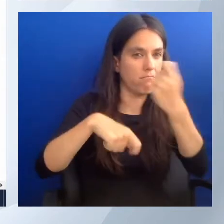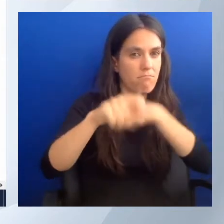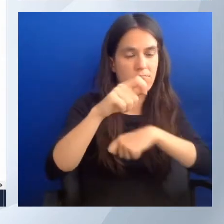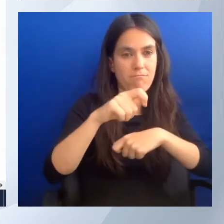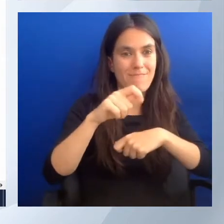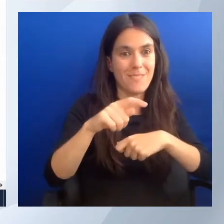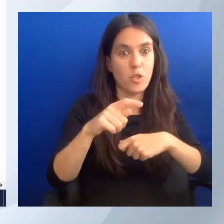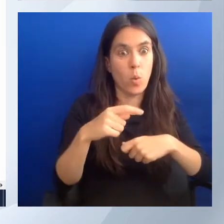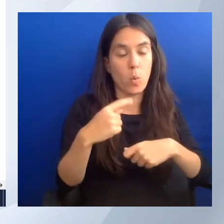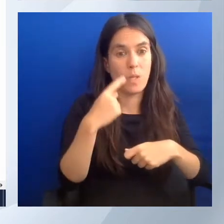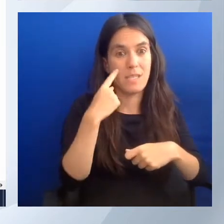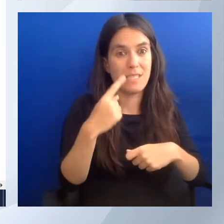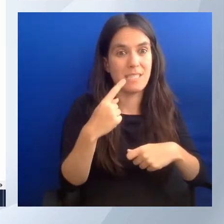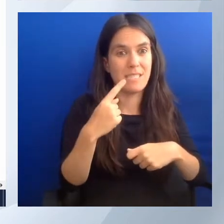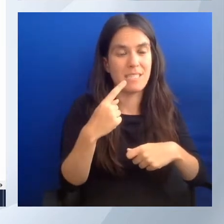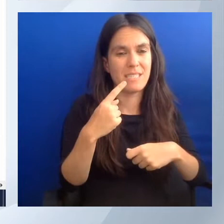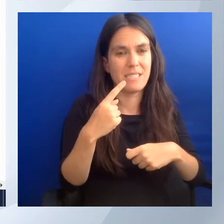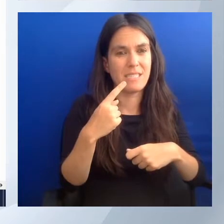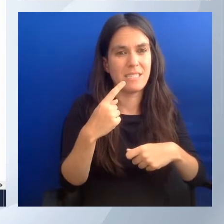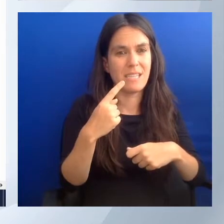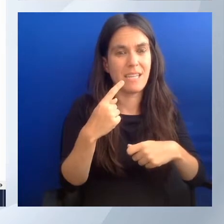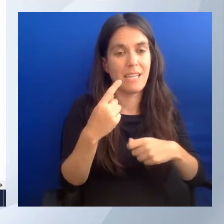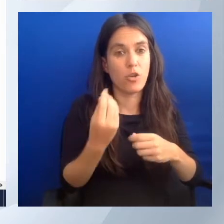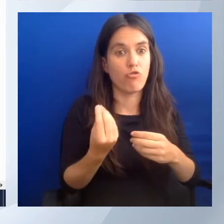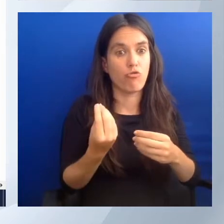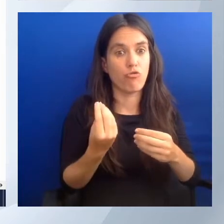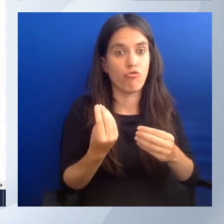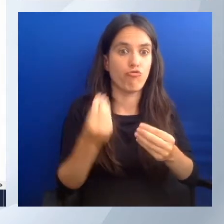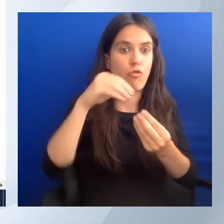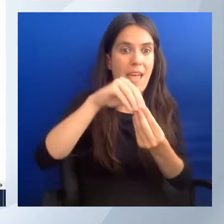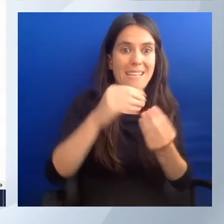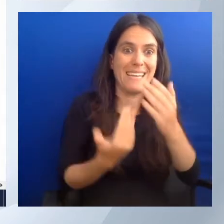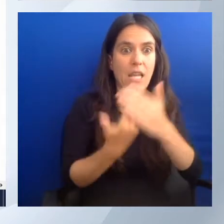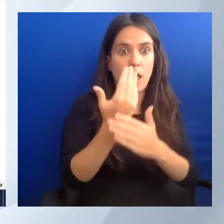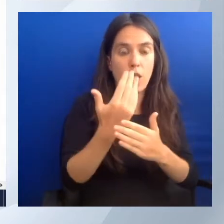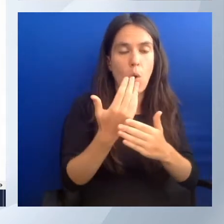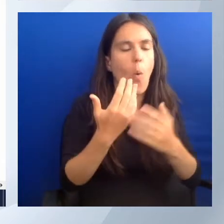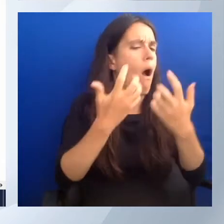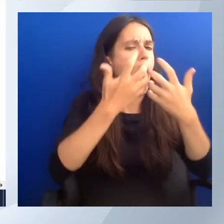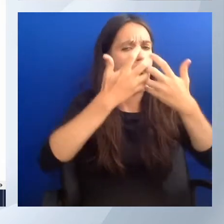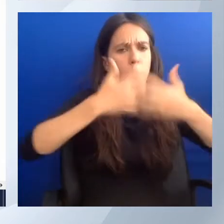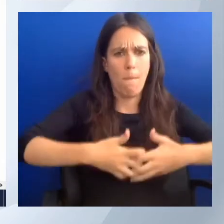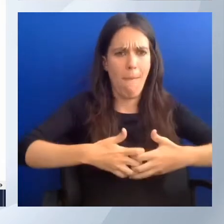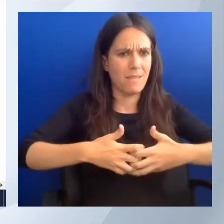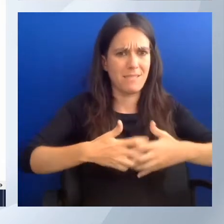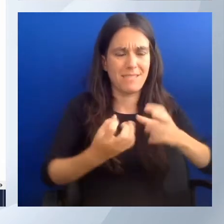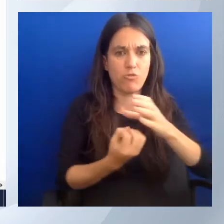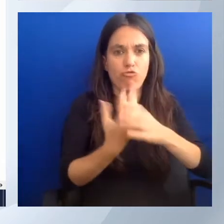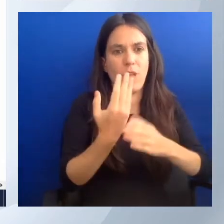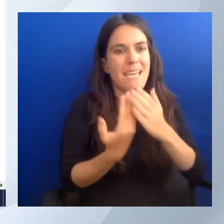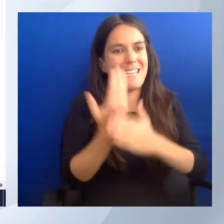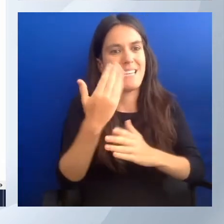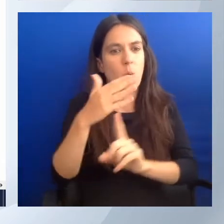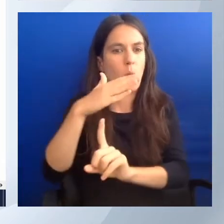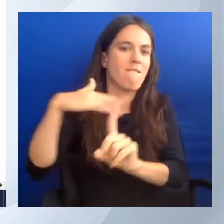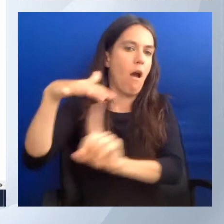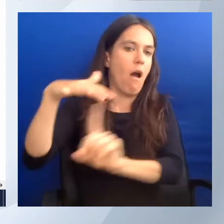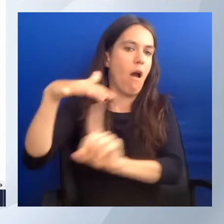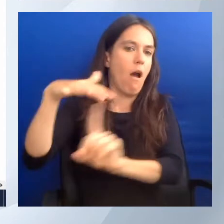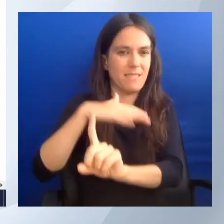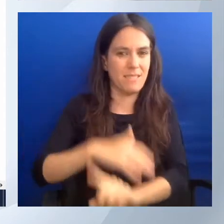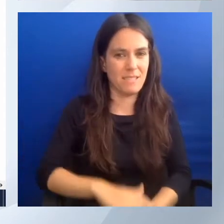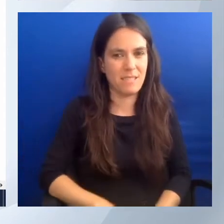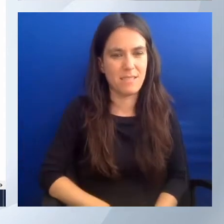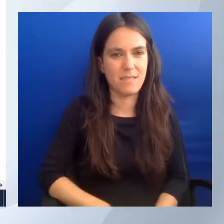GitHub repo you create a new pull request, it automatically creates a new staging environment. So